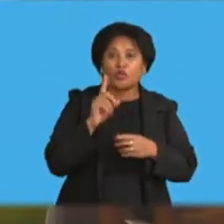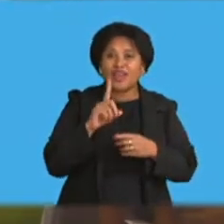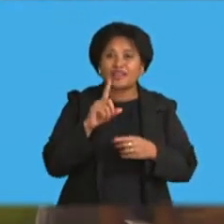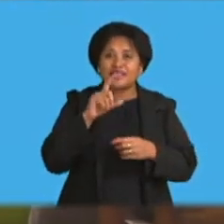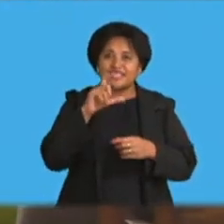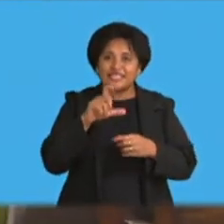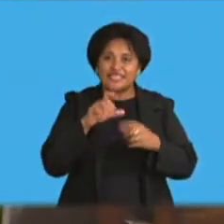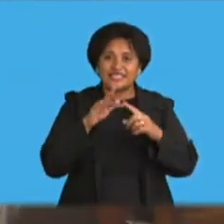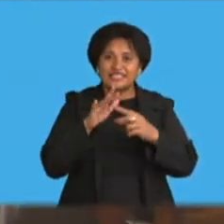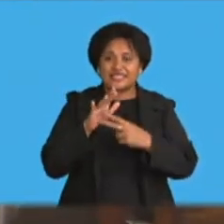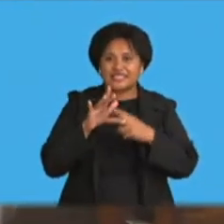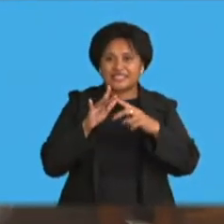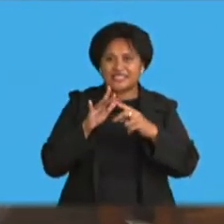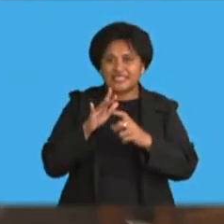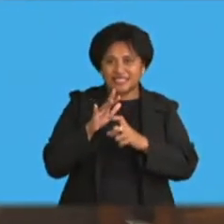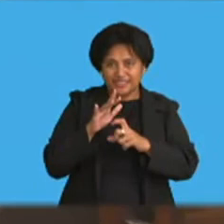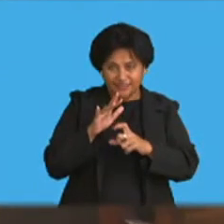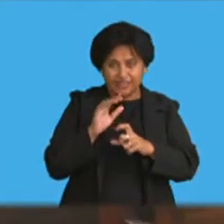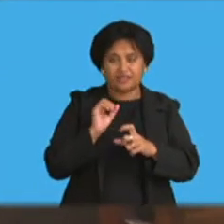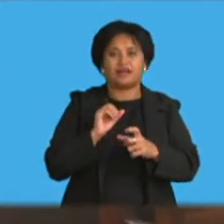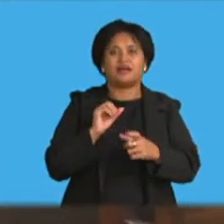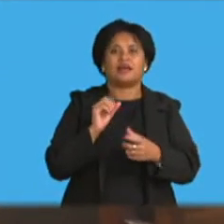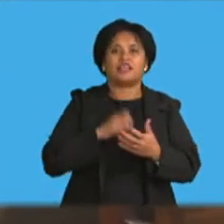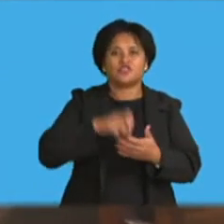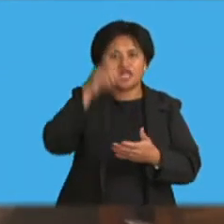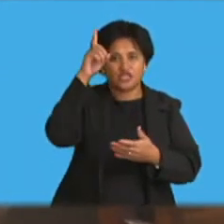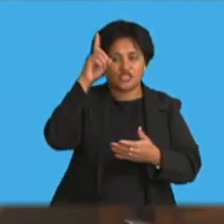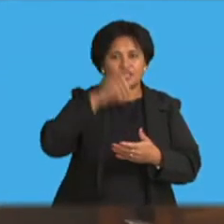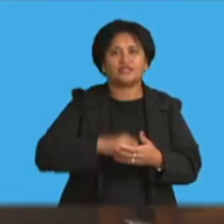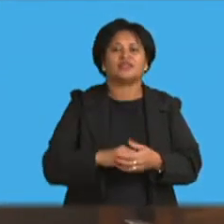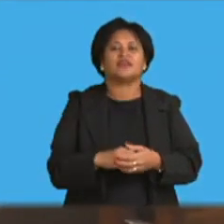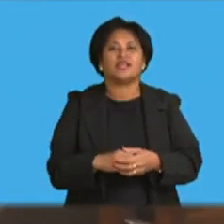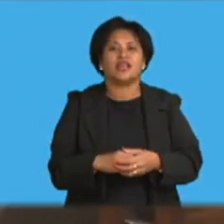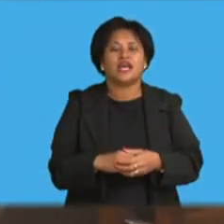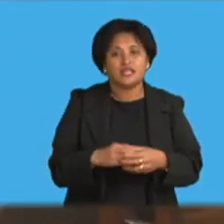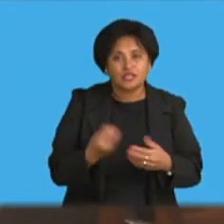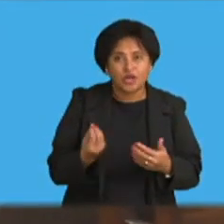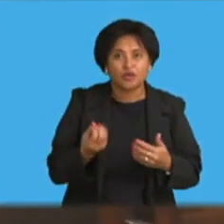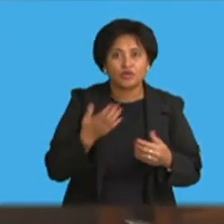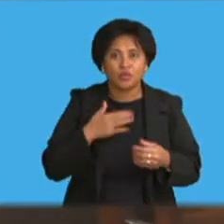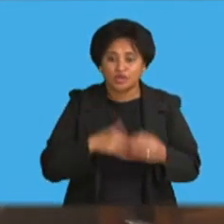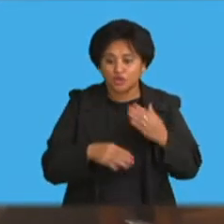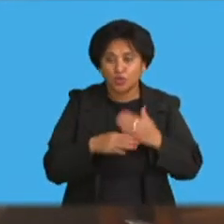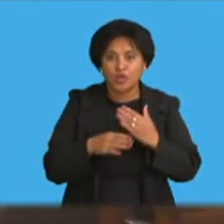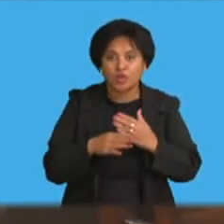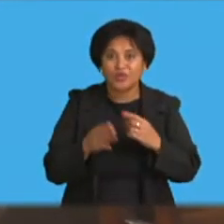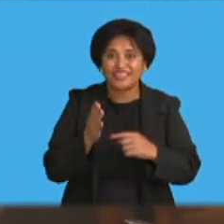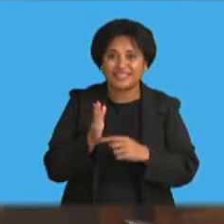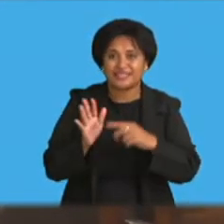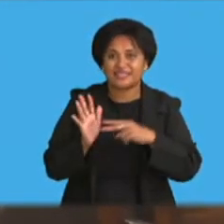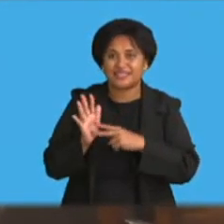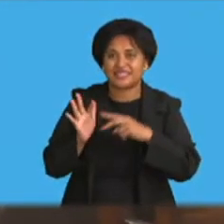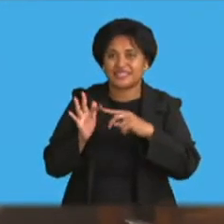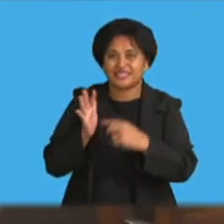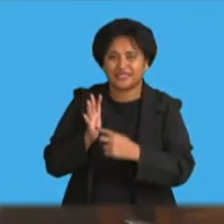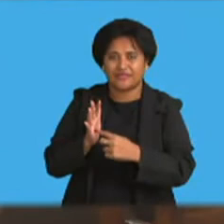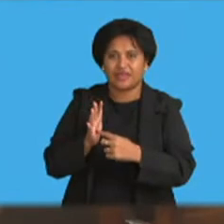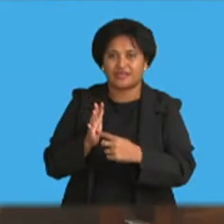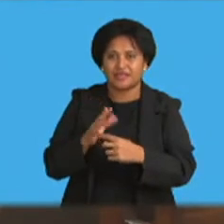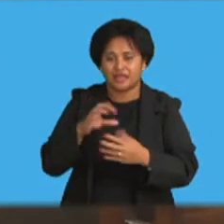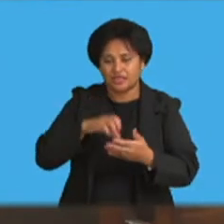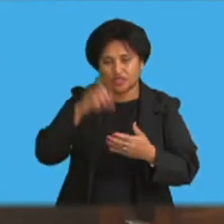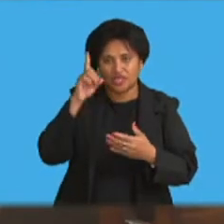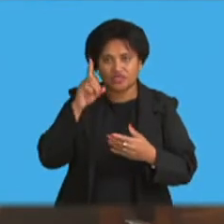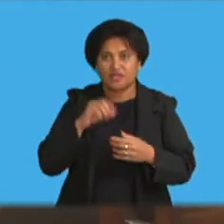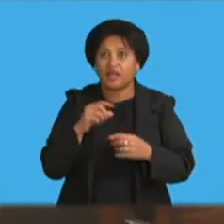to partner with FICAC to embed anti-corruption in a number of subject areas within the Fijian education system. Fiji is now only one of 4 countries in the